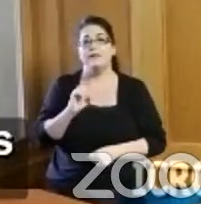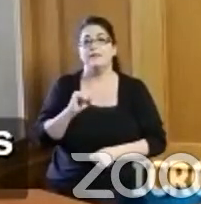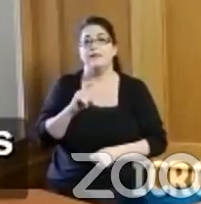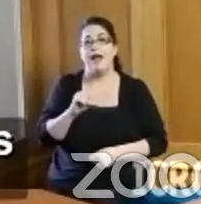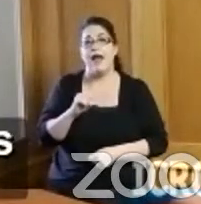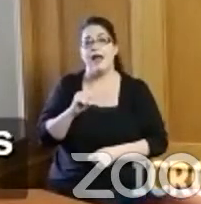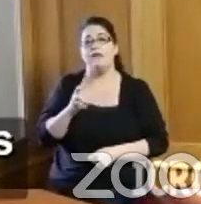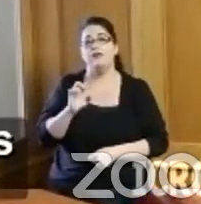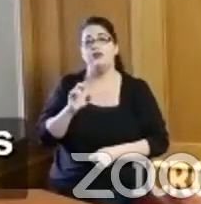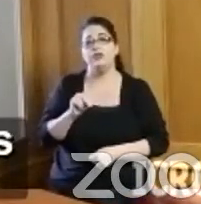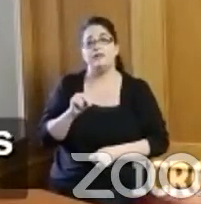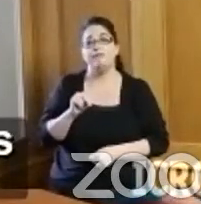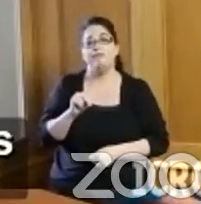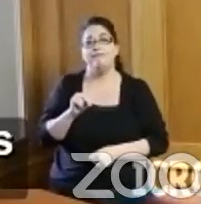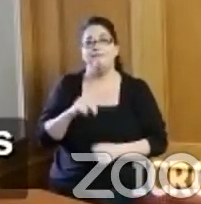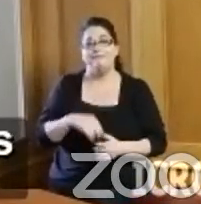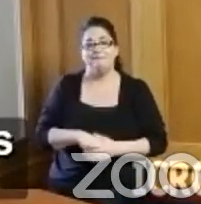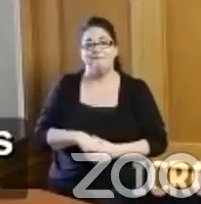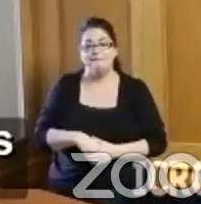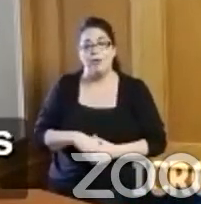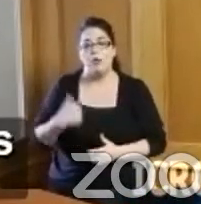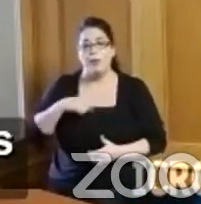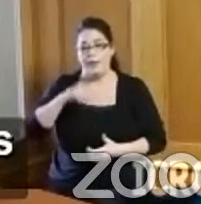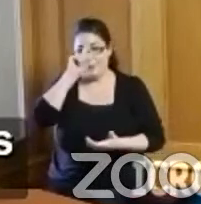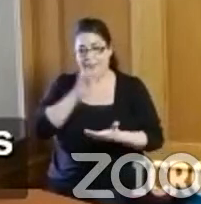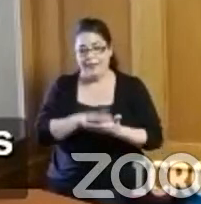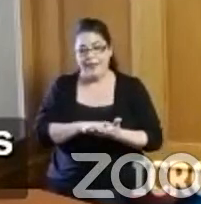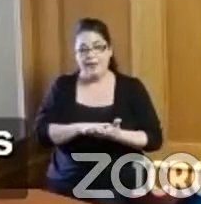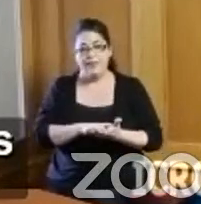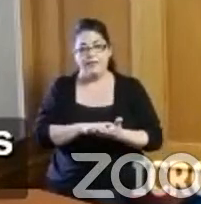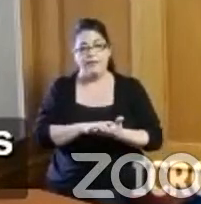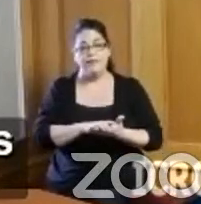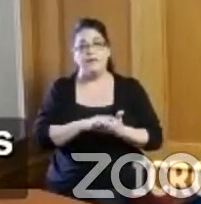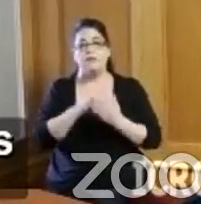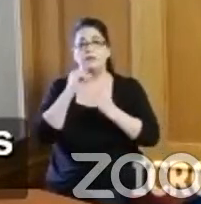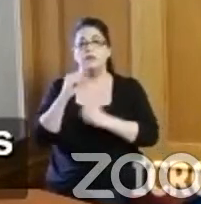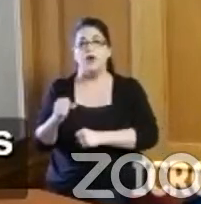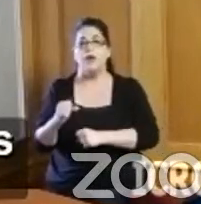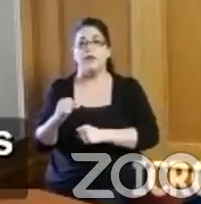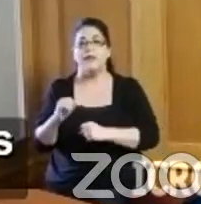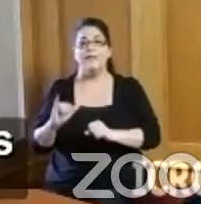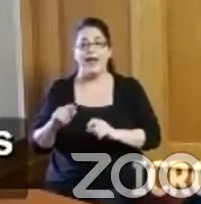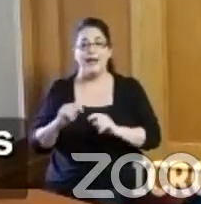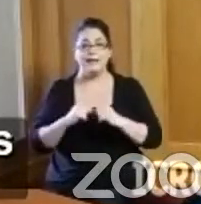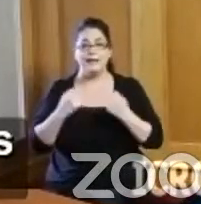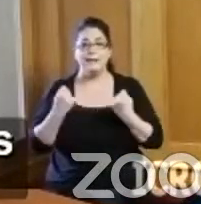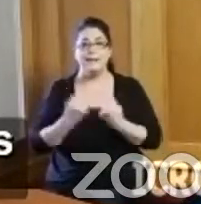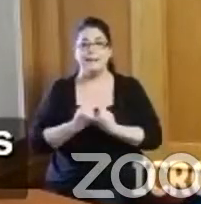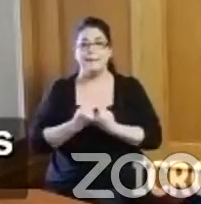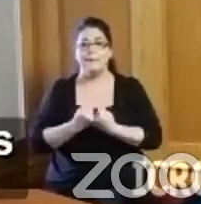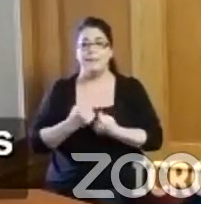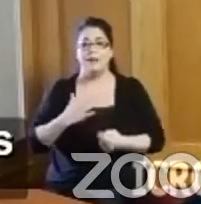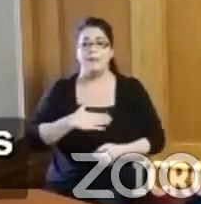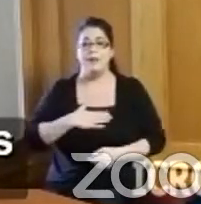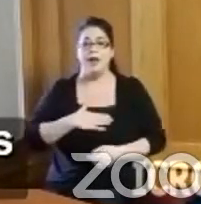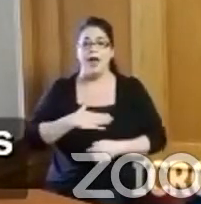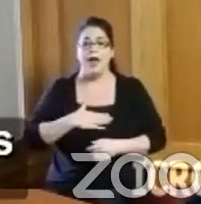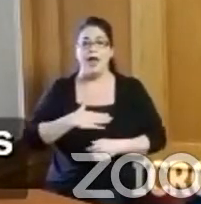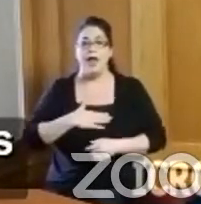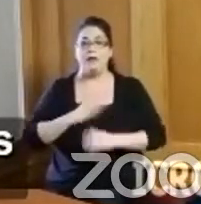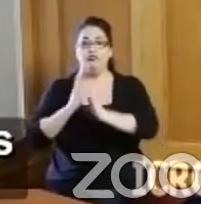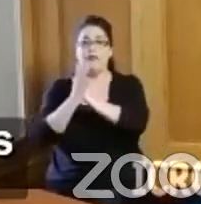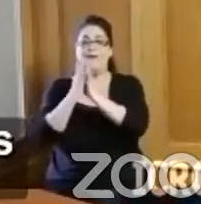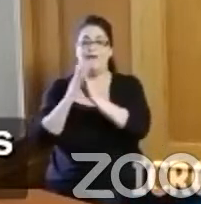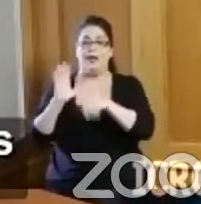Wasson Way. We believe very strongly as a planning team, and by the way, my traffic